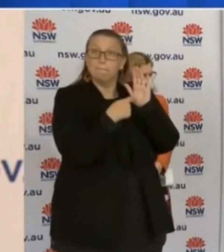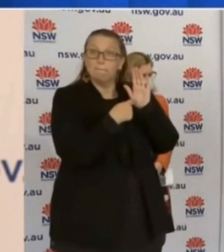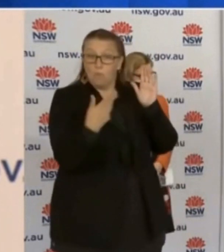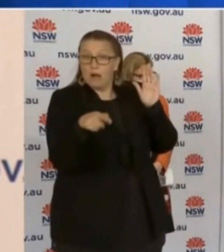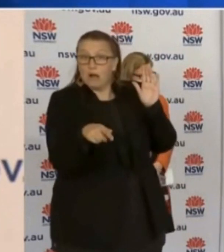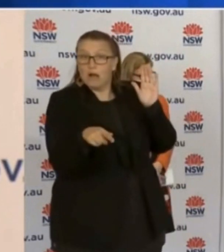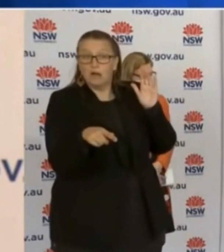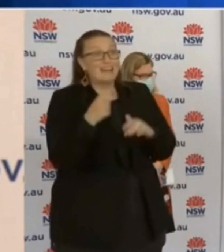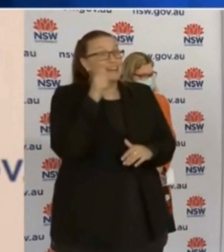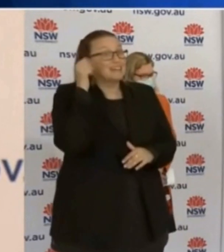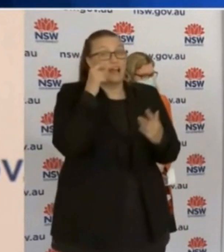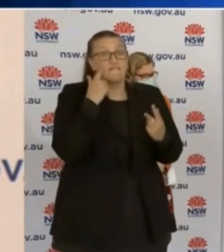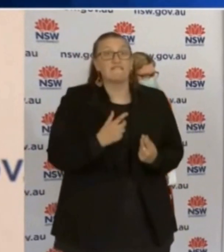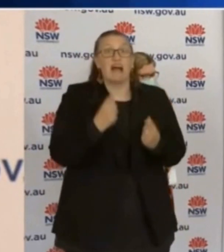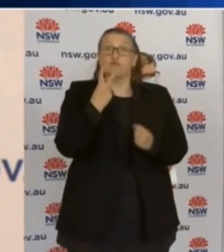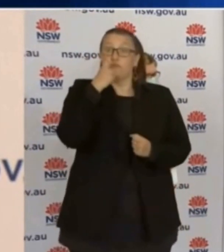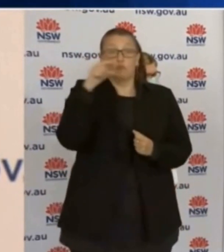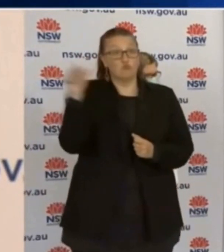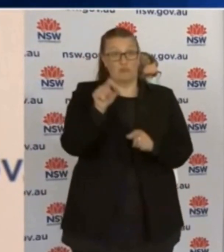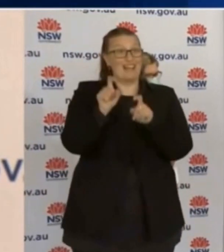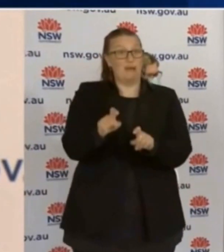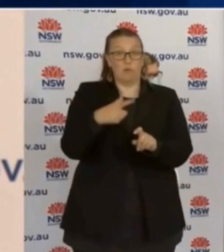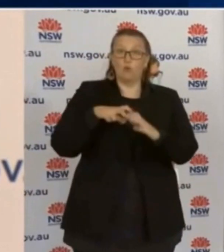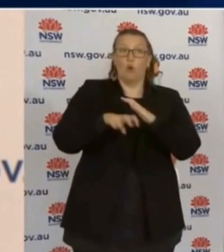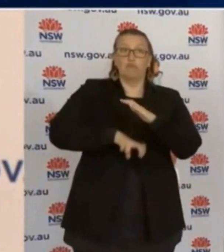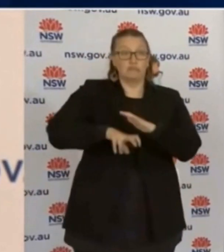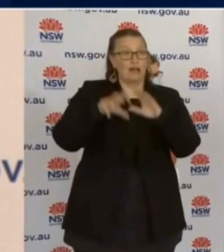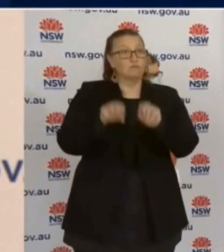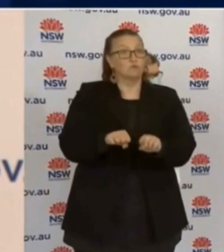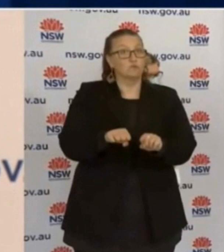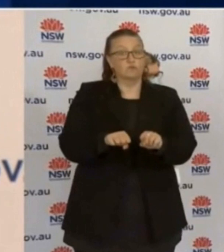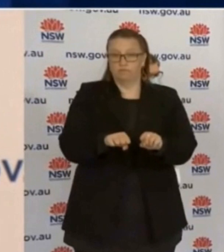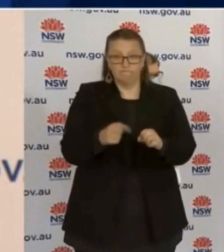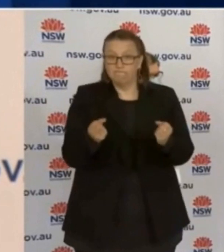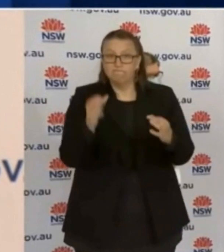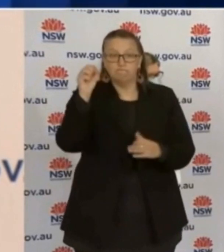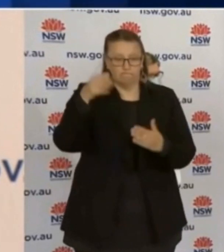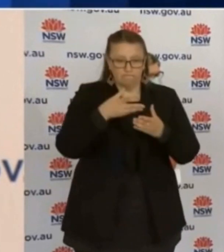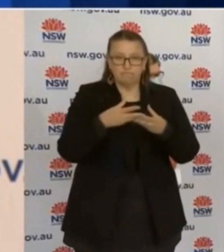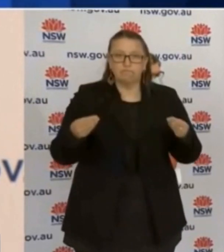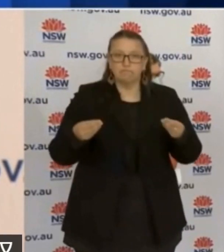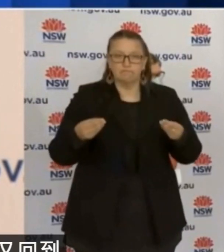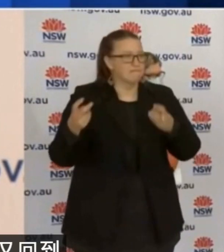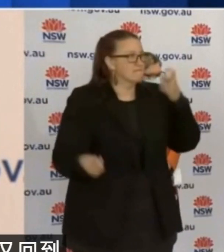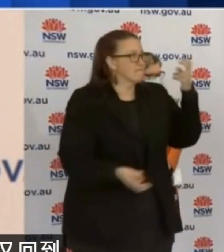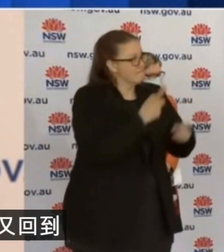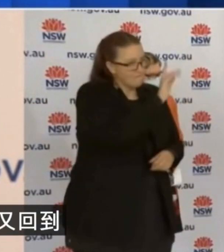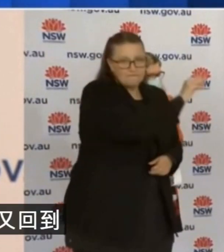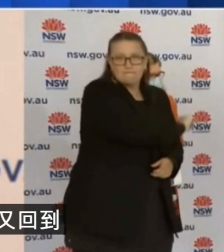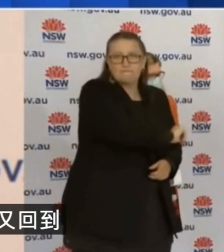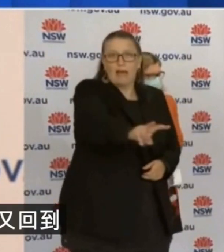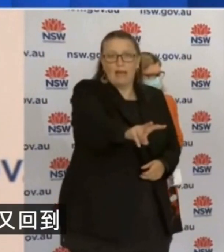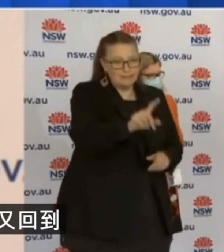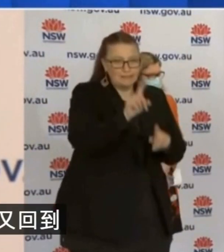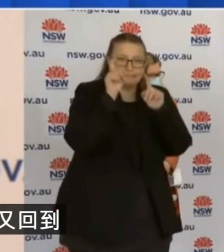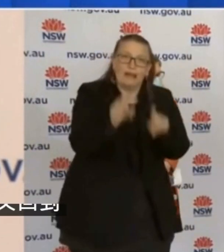that were meant to be inside a house that weren't there. Those people were located and health were advised, and they were returned to where